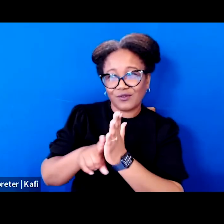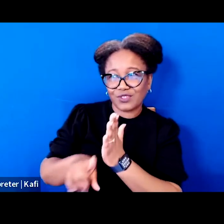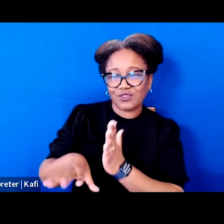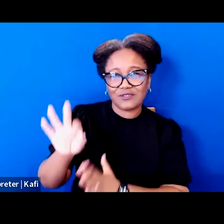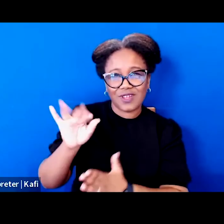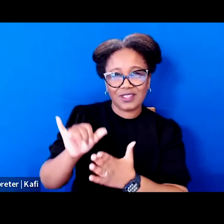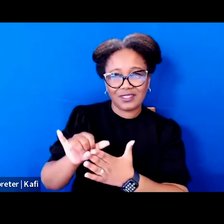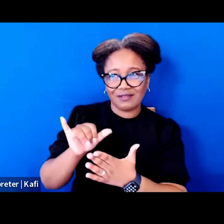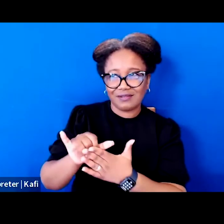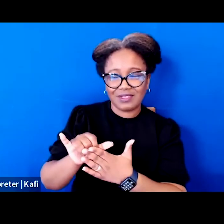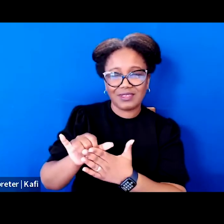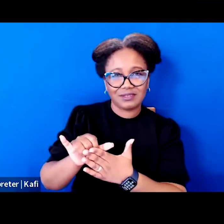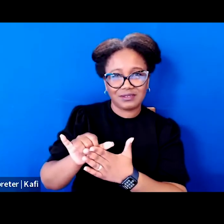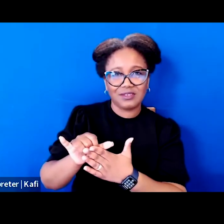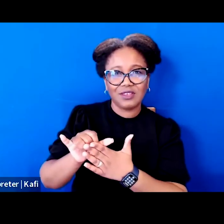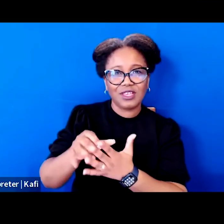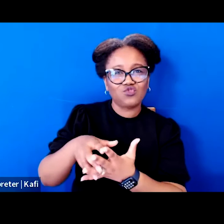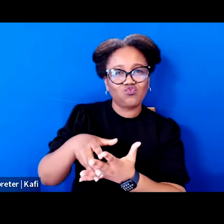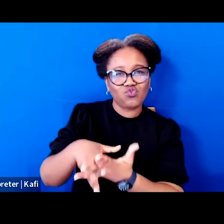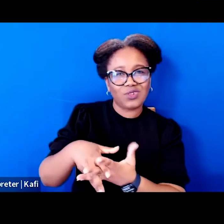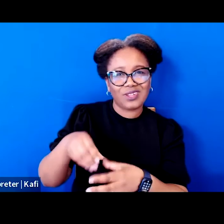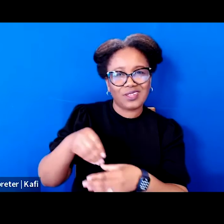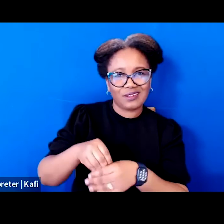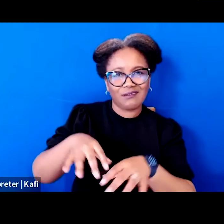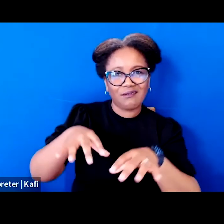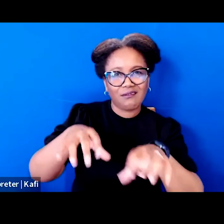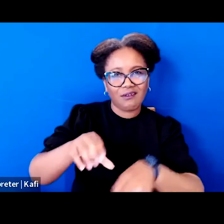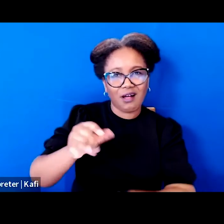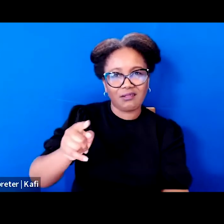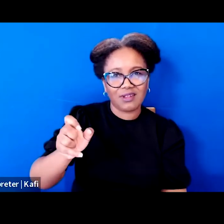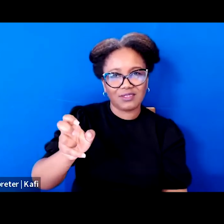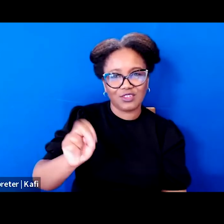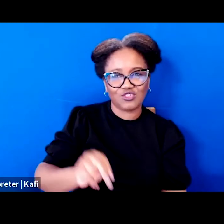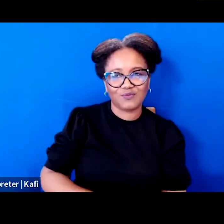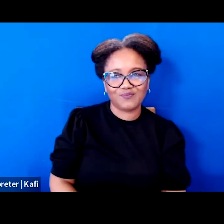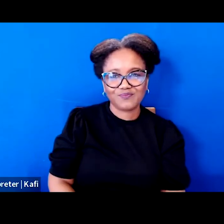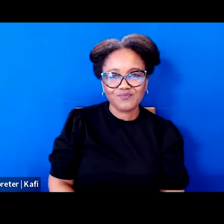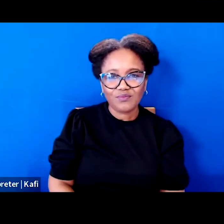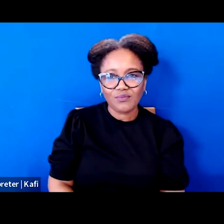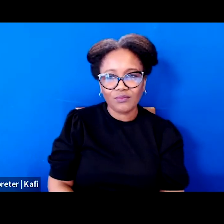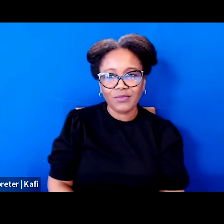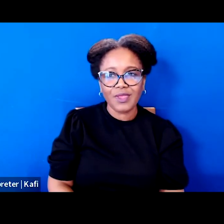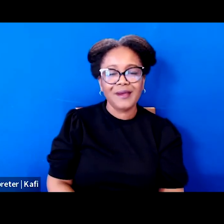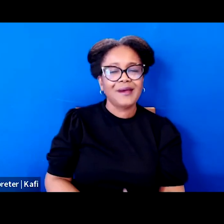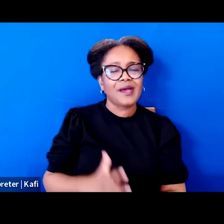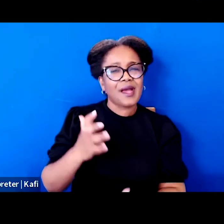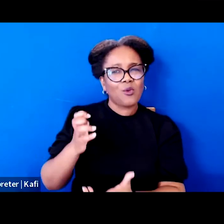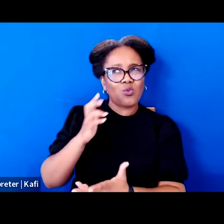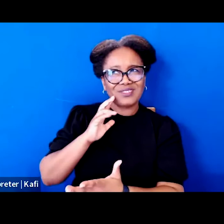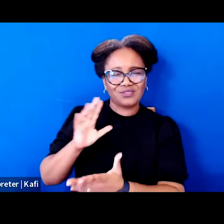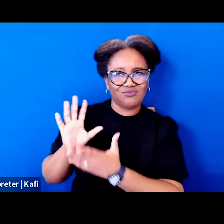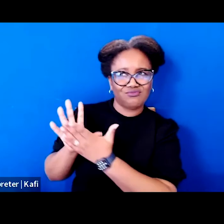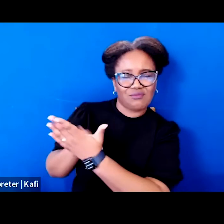to be able to work to end gender-based violence and to ground that in strong